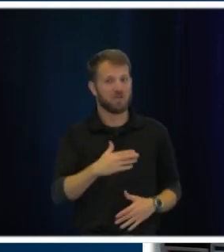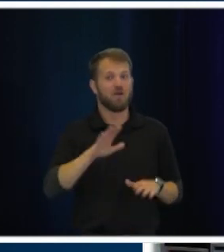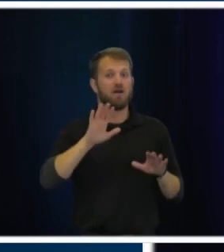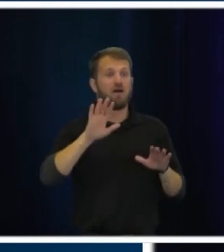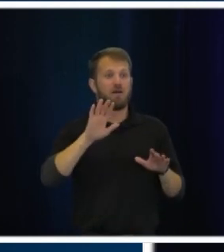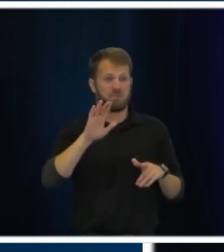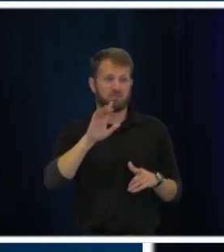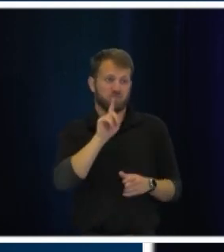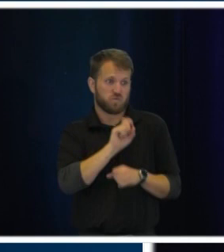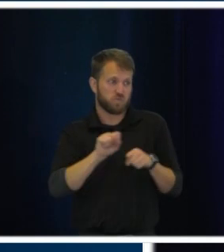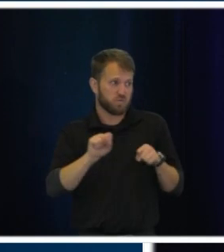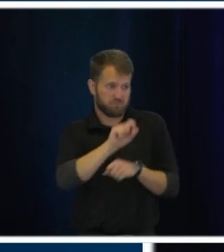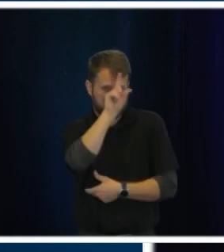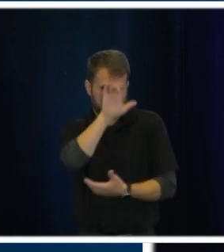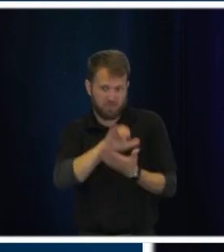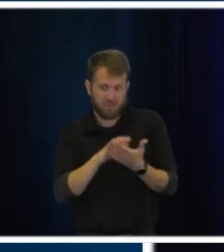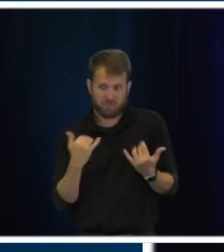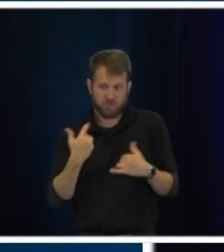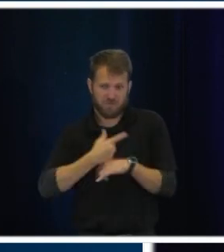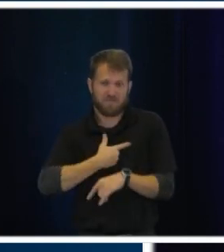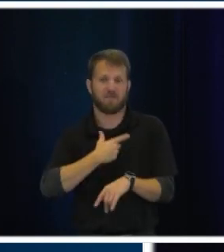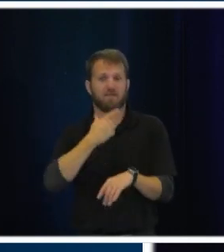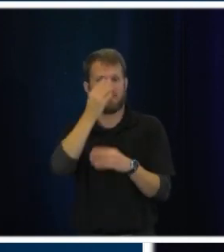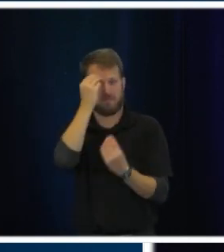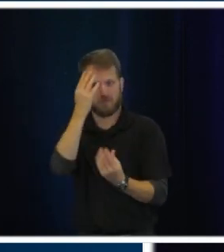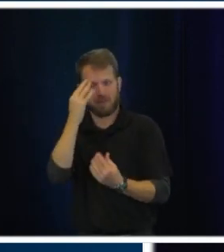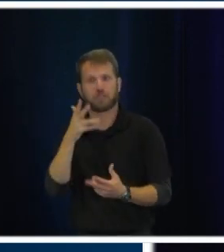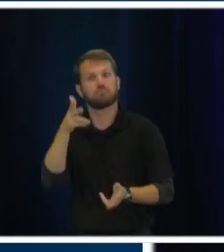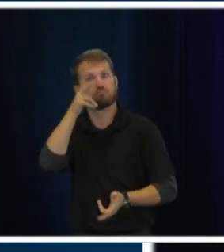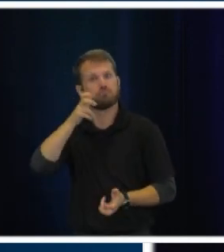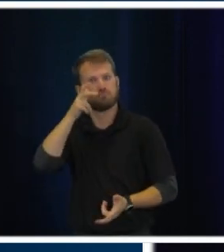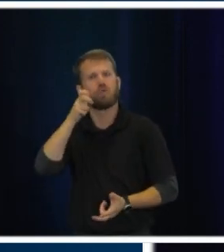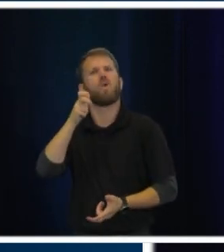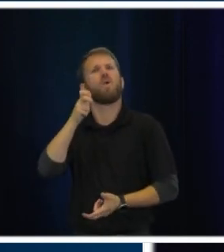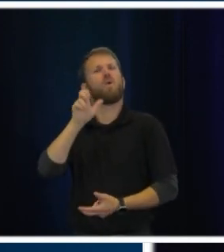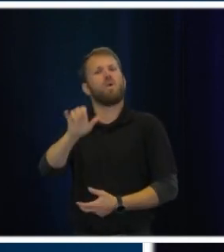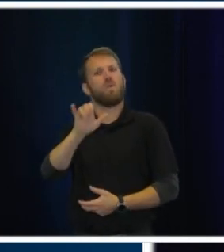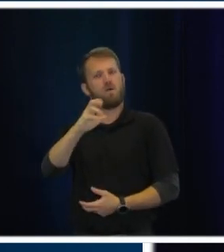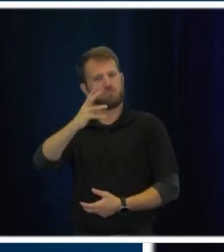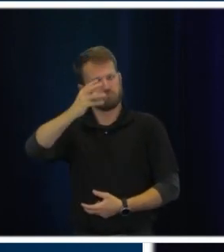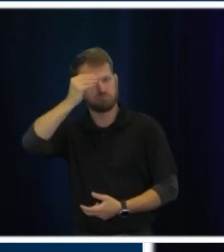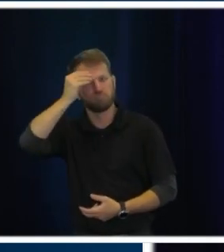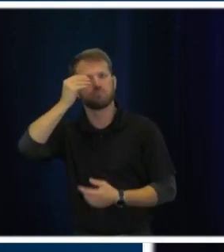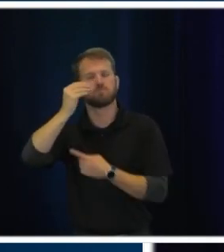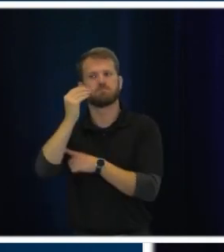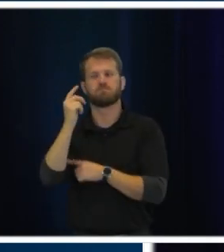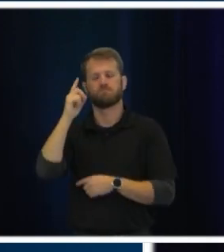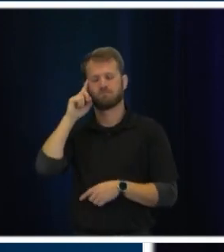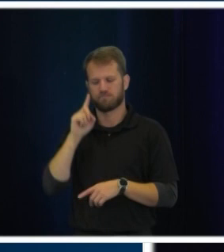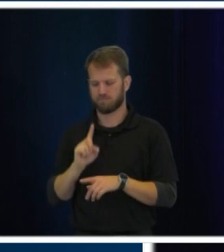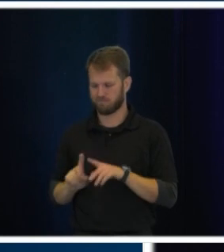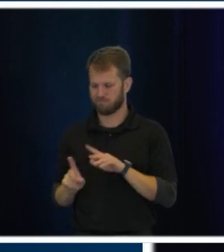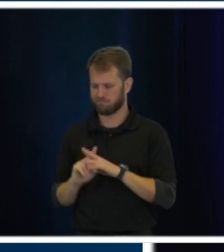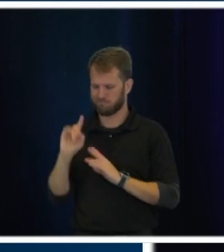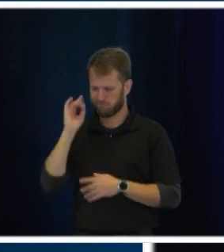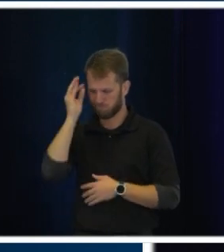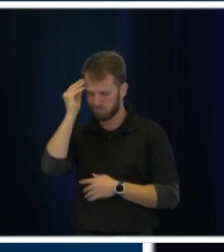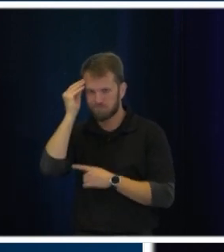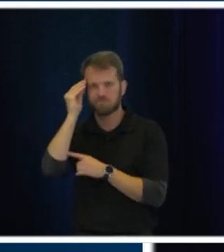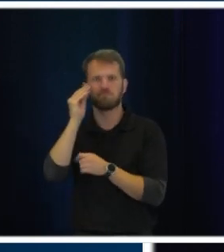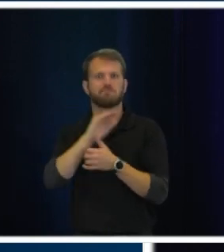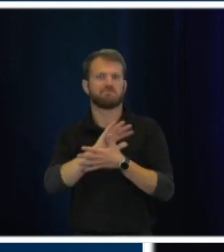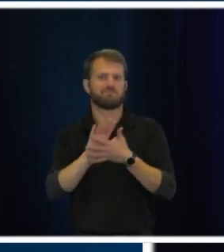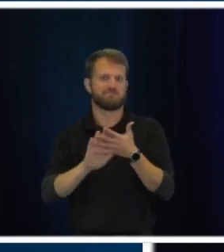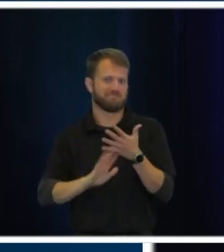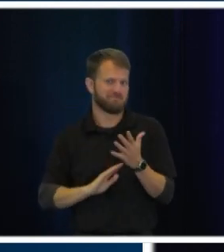you receive today will be both informative and thoughtful and thought-provoking. I would like to take this opportunity